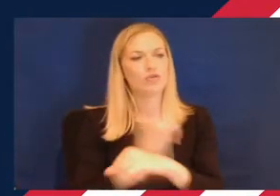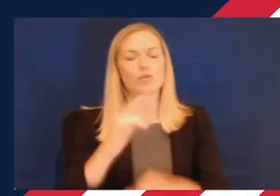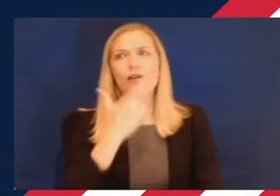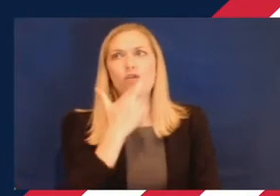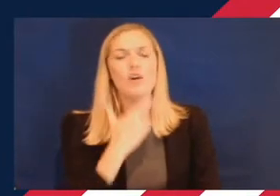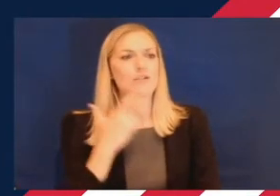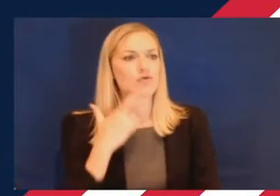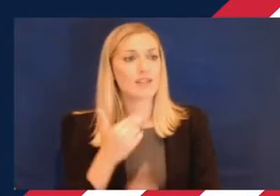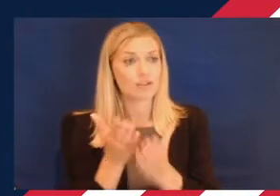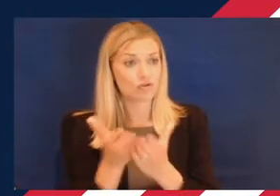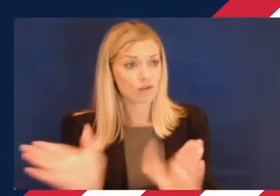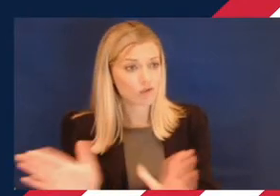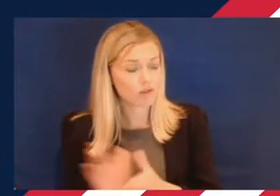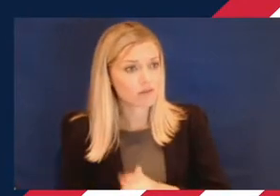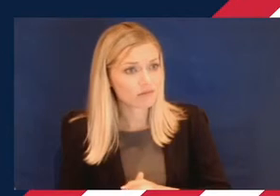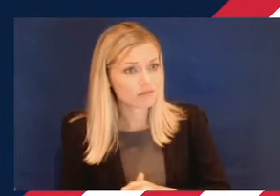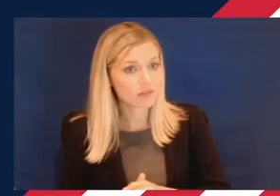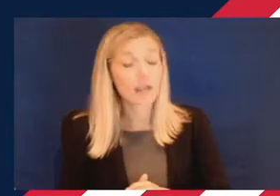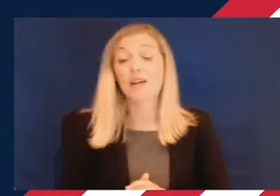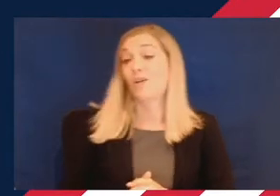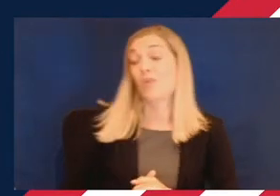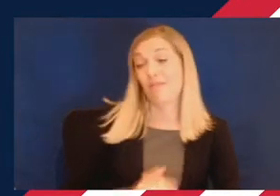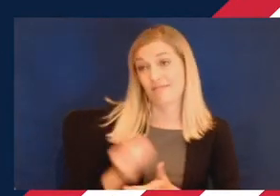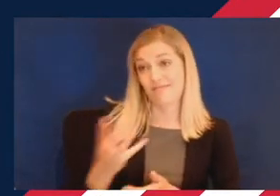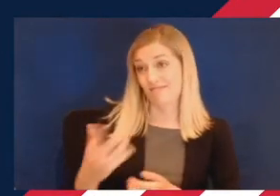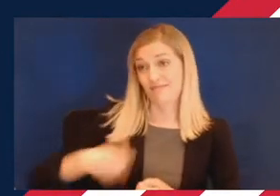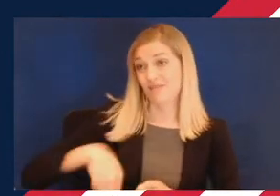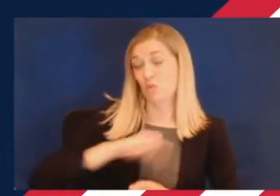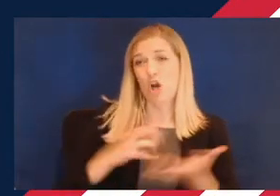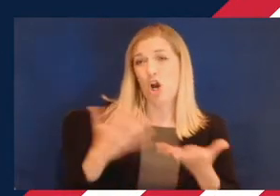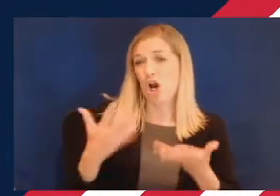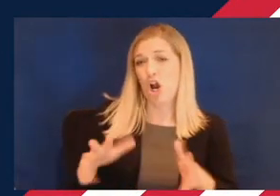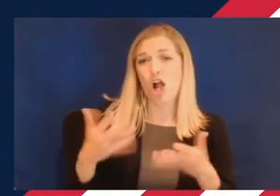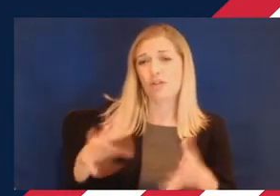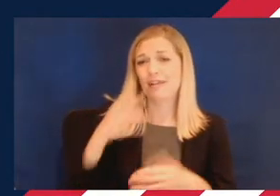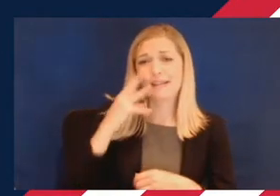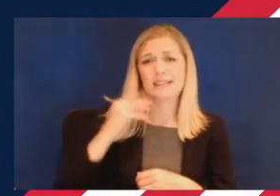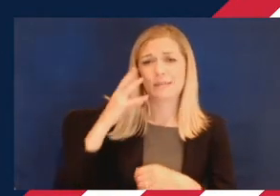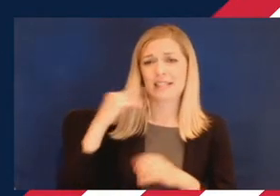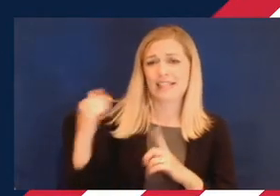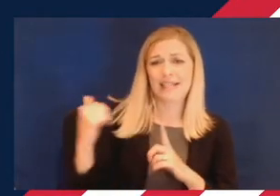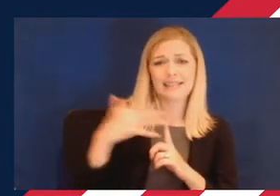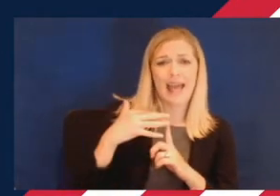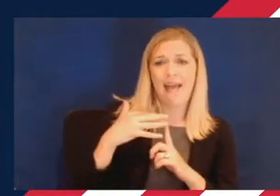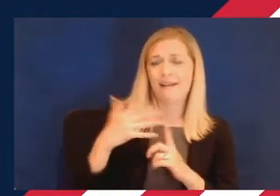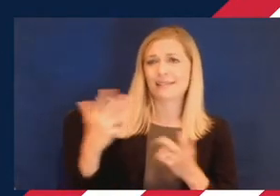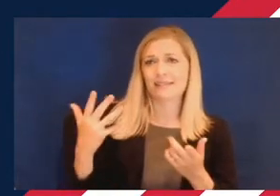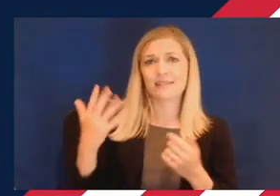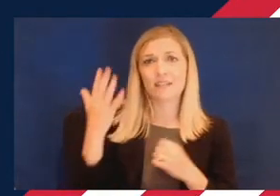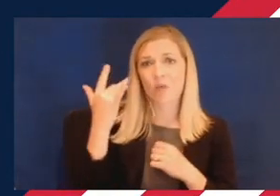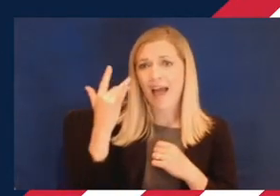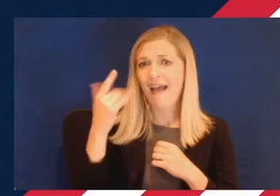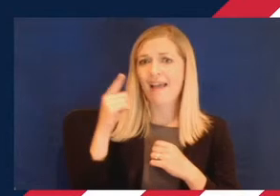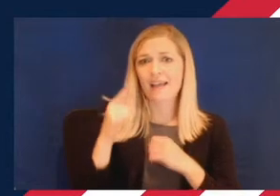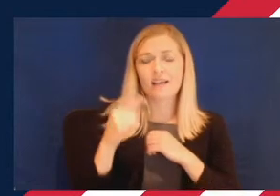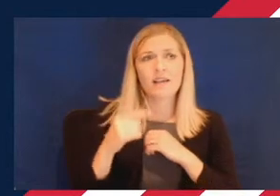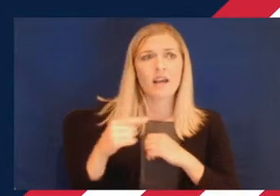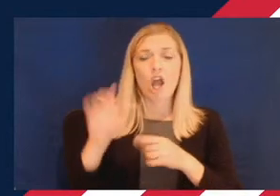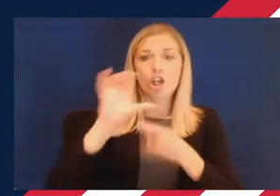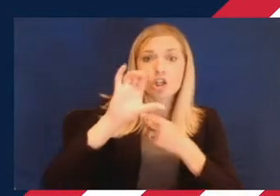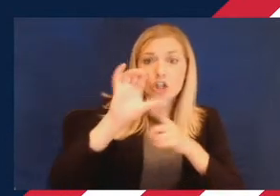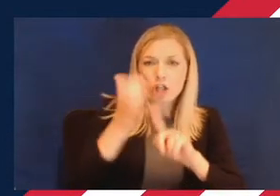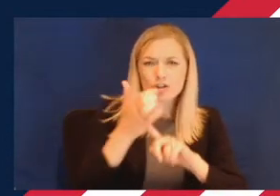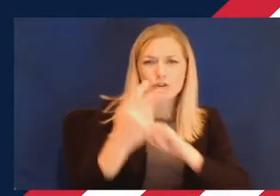Well, we were already attacked, you know, culturally, appropriating cultures and lack of